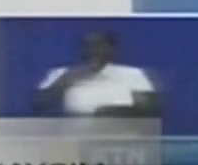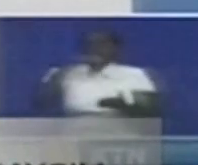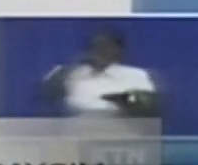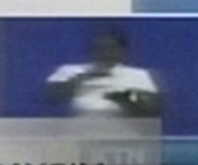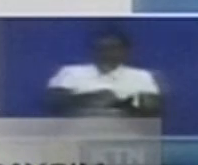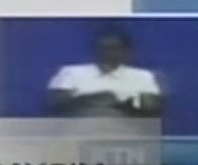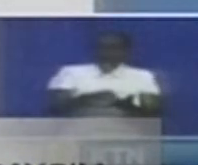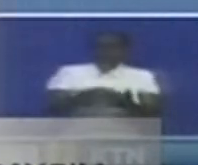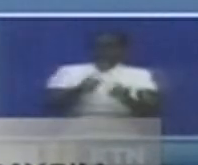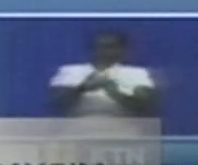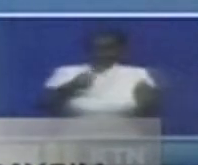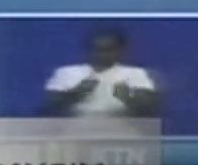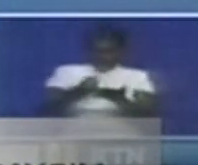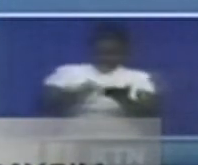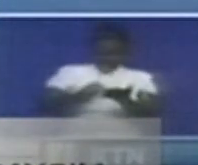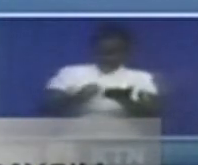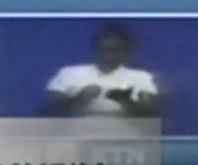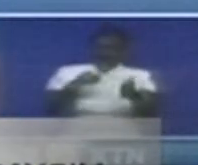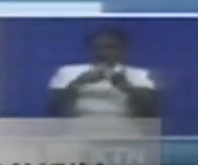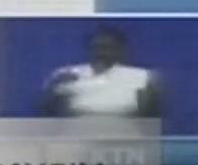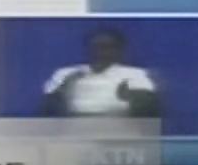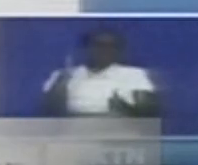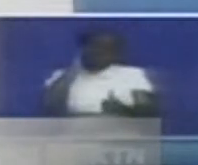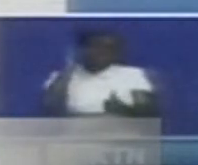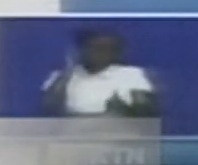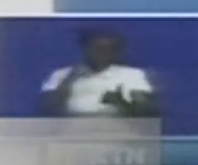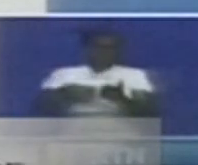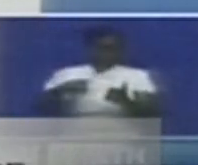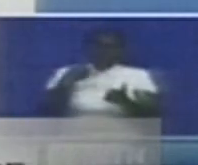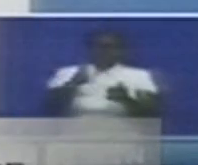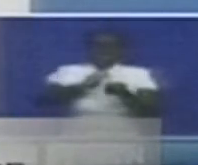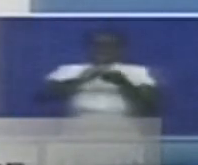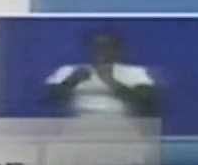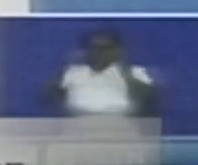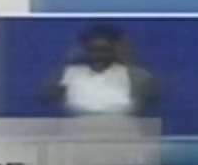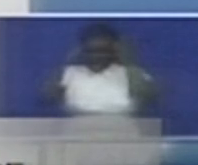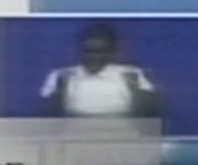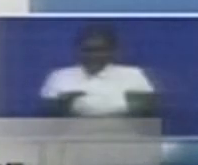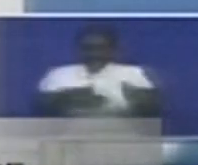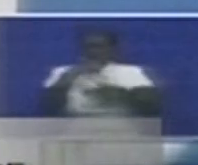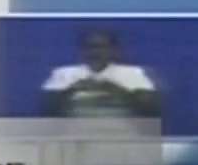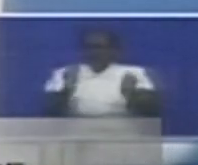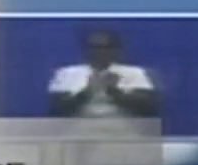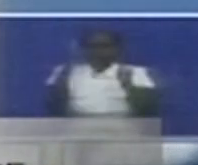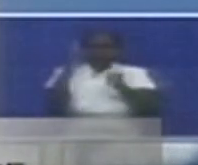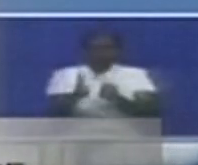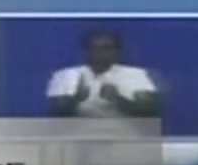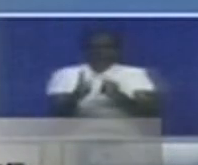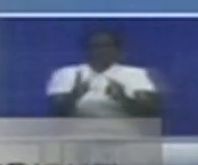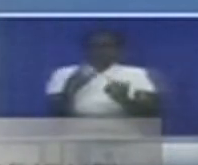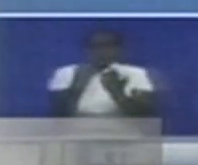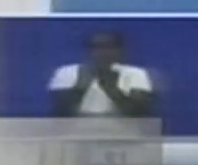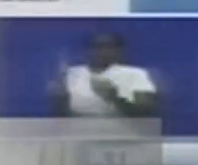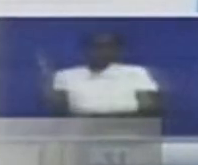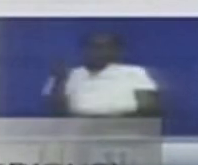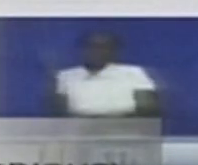to assent to the anti-gay bill passed by his parliament, reversed his decision after 14 scientists made a presentation to